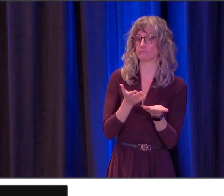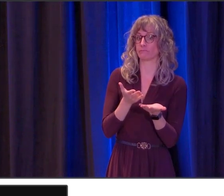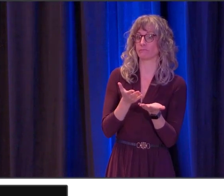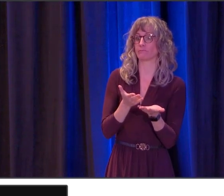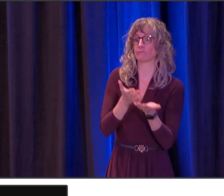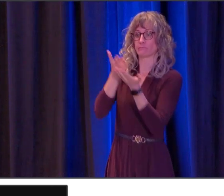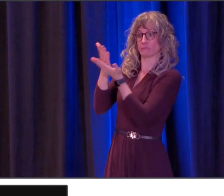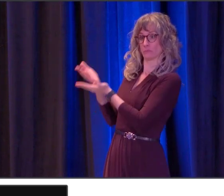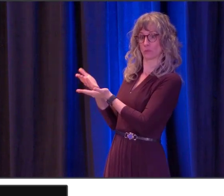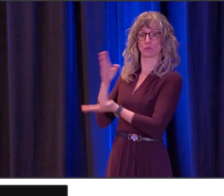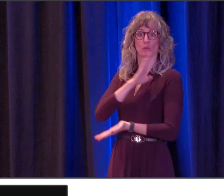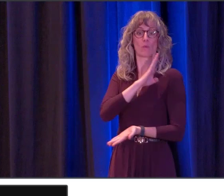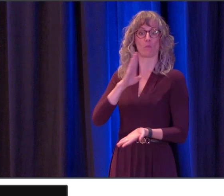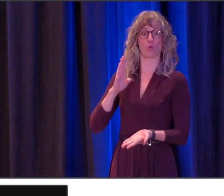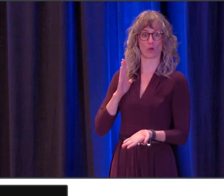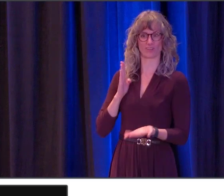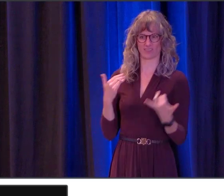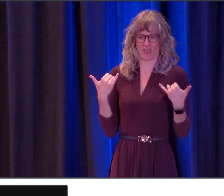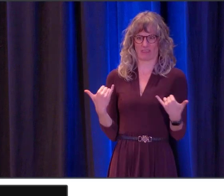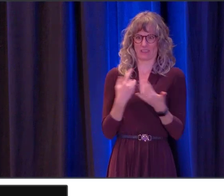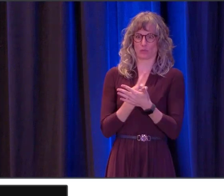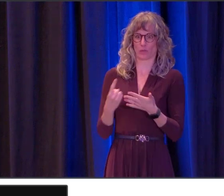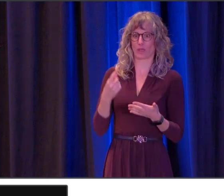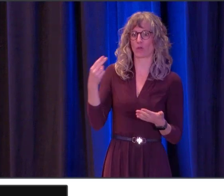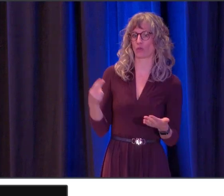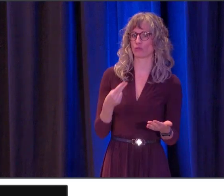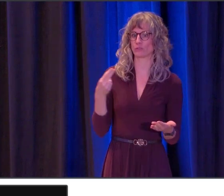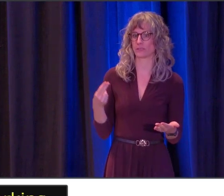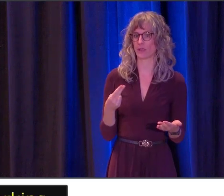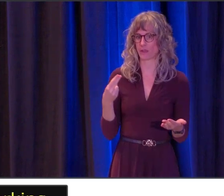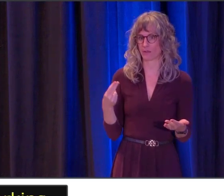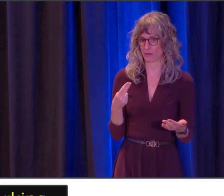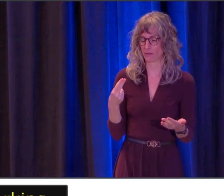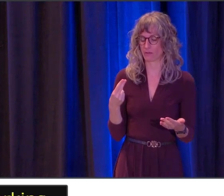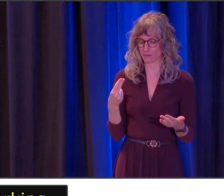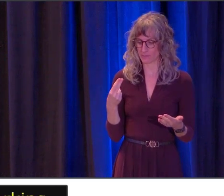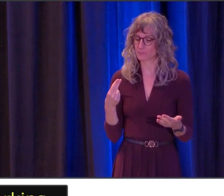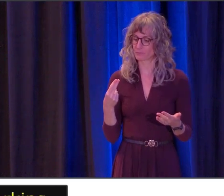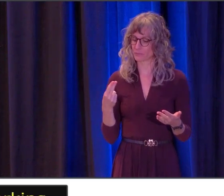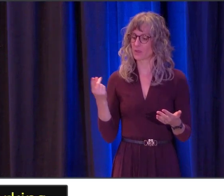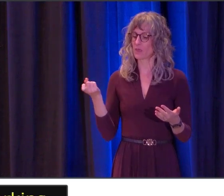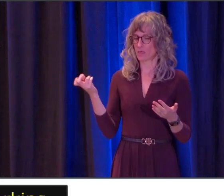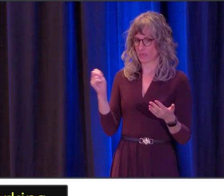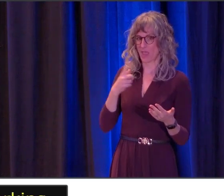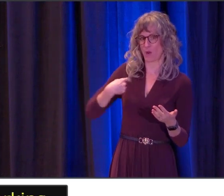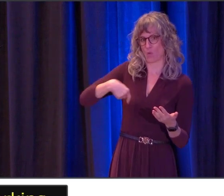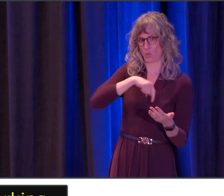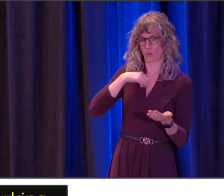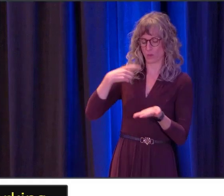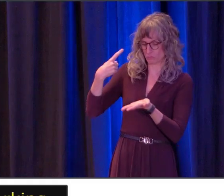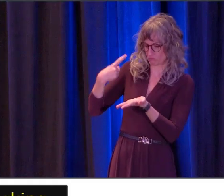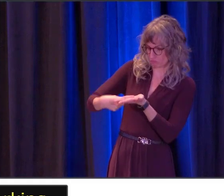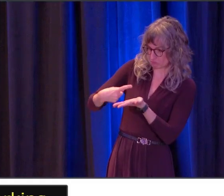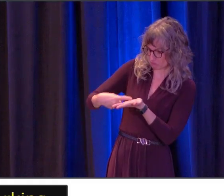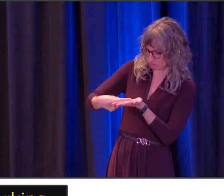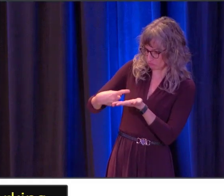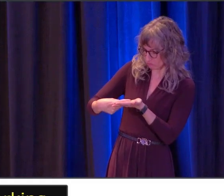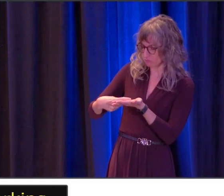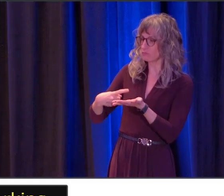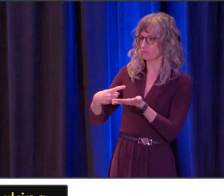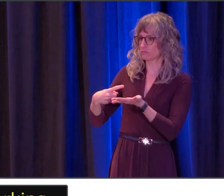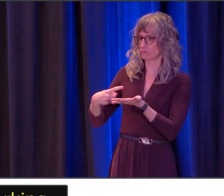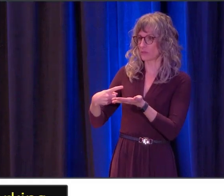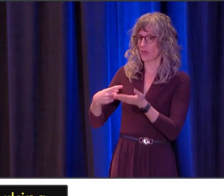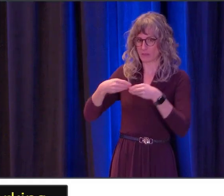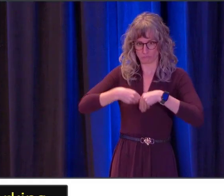this Thursday. And then from then once that approved, the membership will get the new